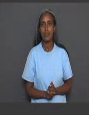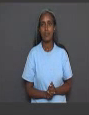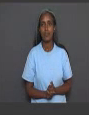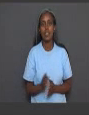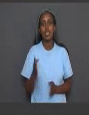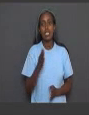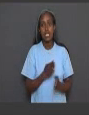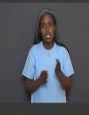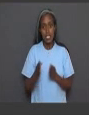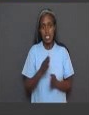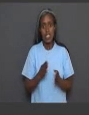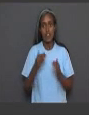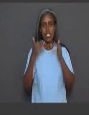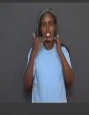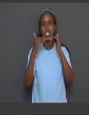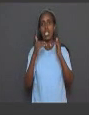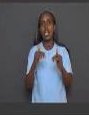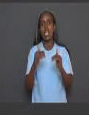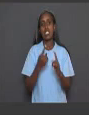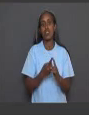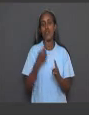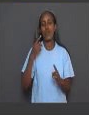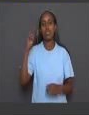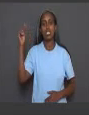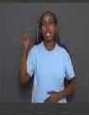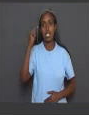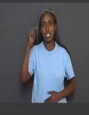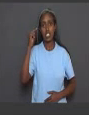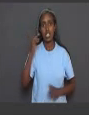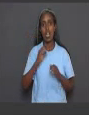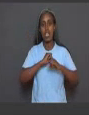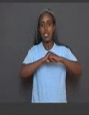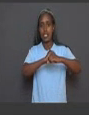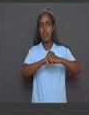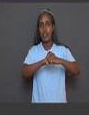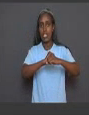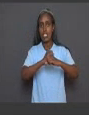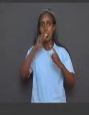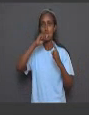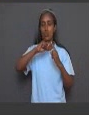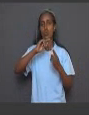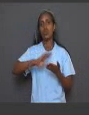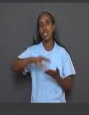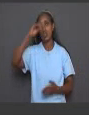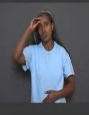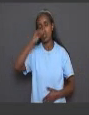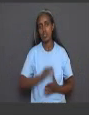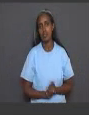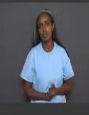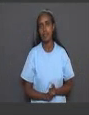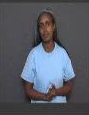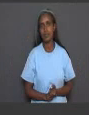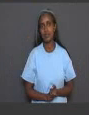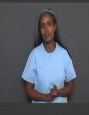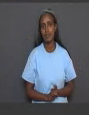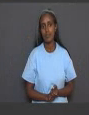The services range from national defense to education.